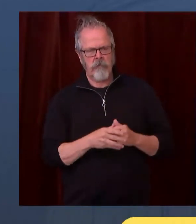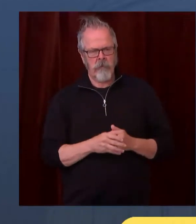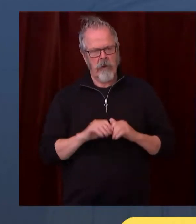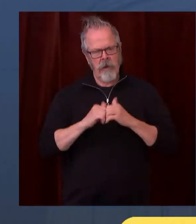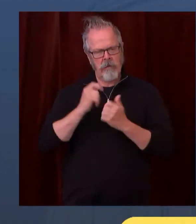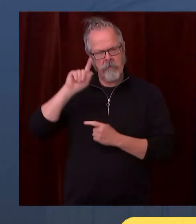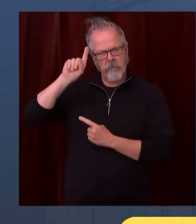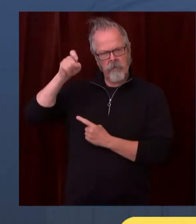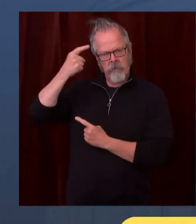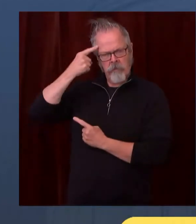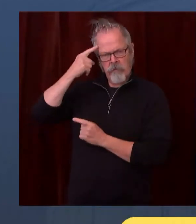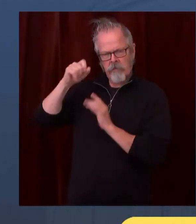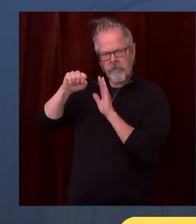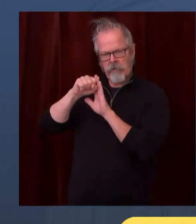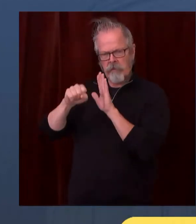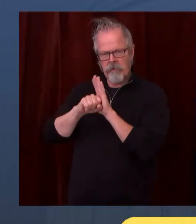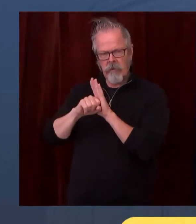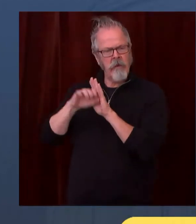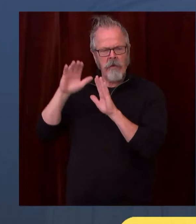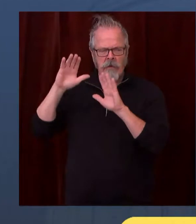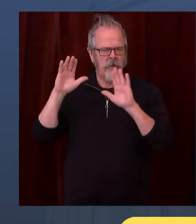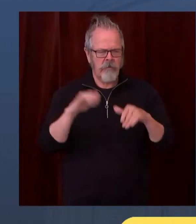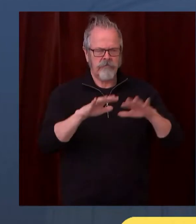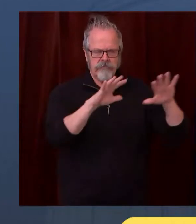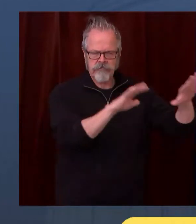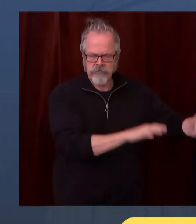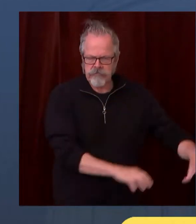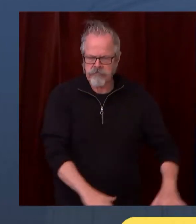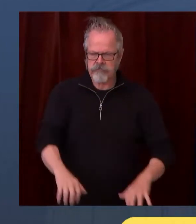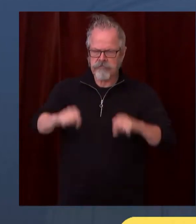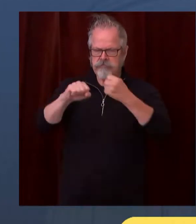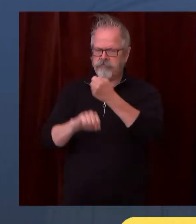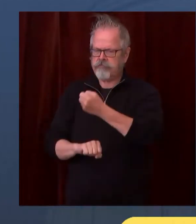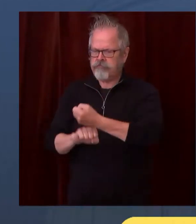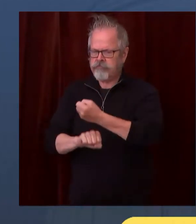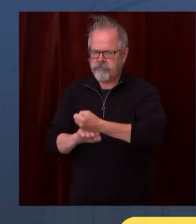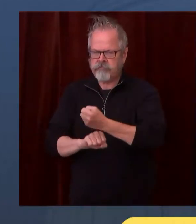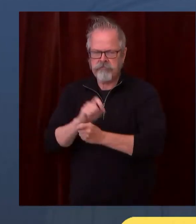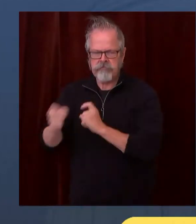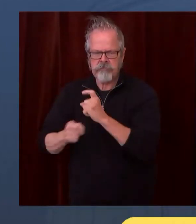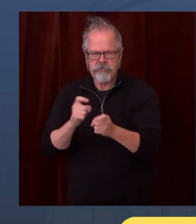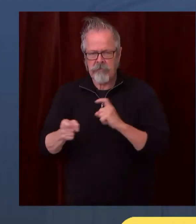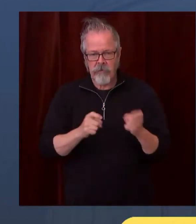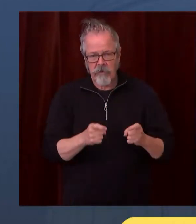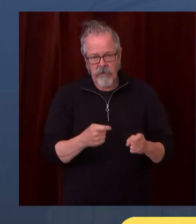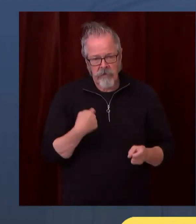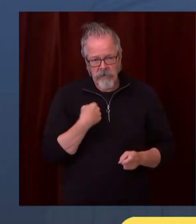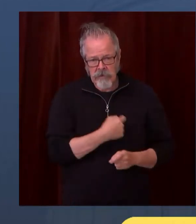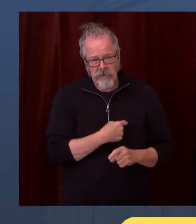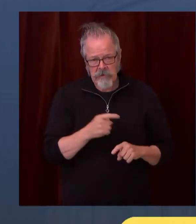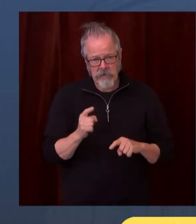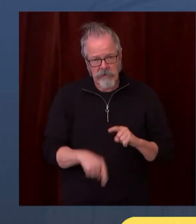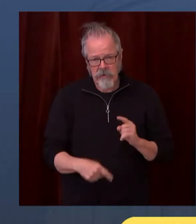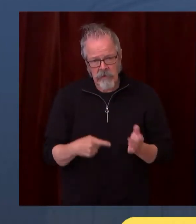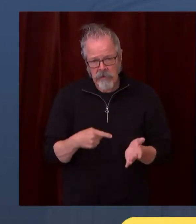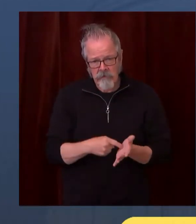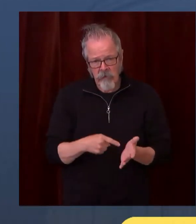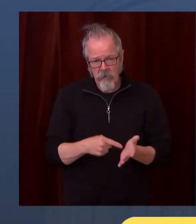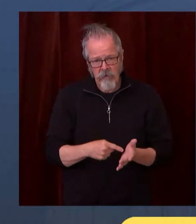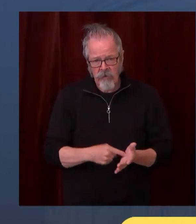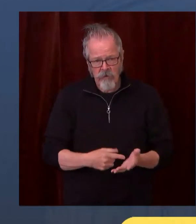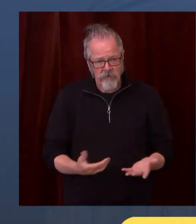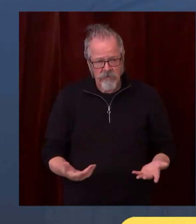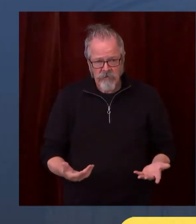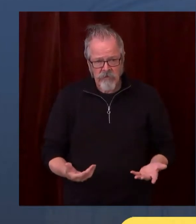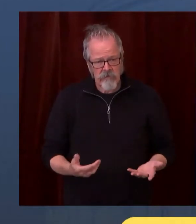lapses. So I just need to tell people we're going to look for every option to help them, but unless the